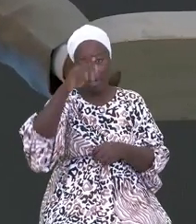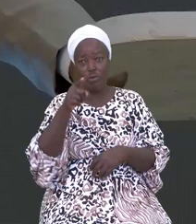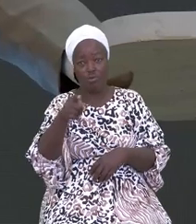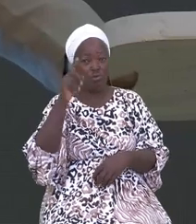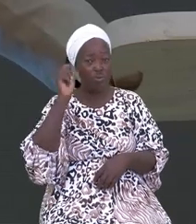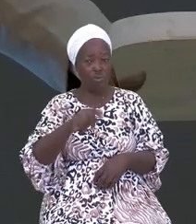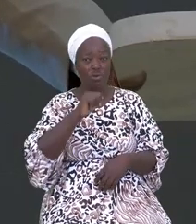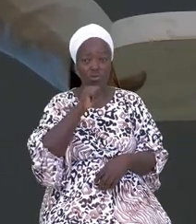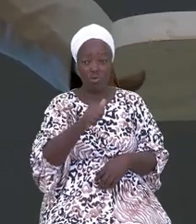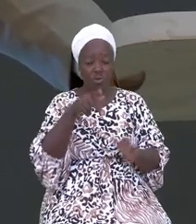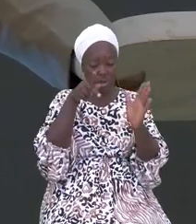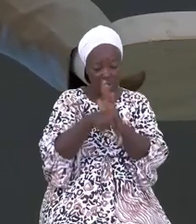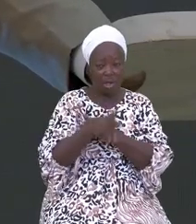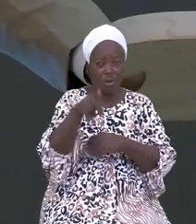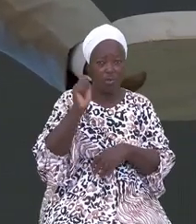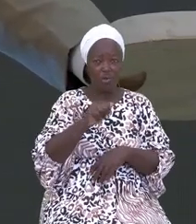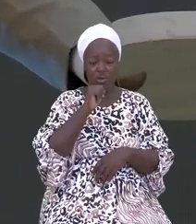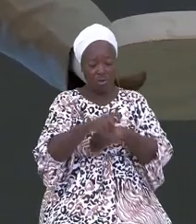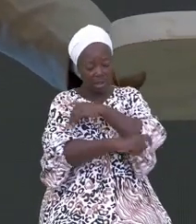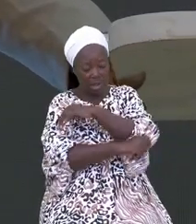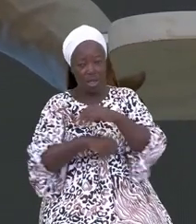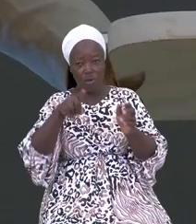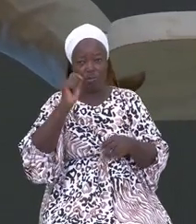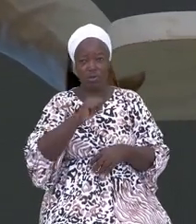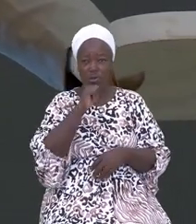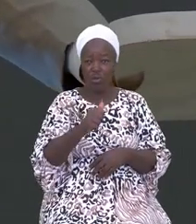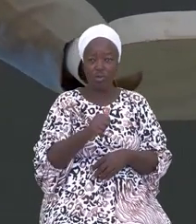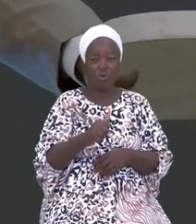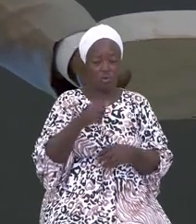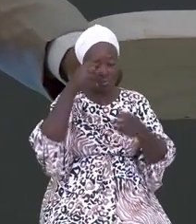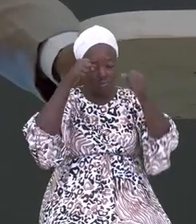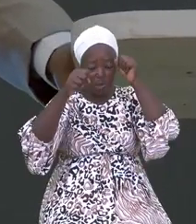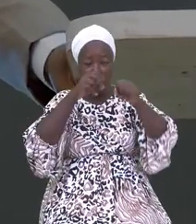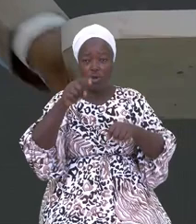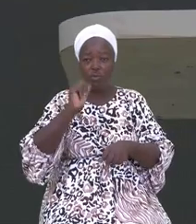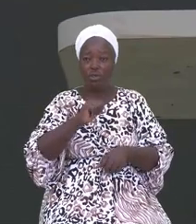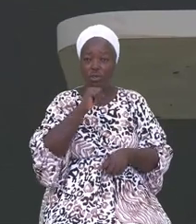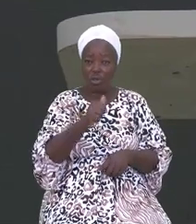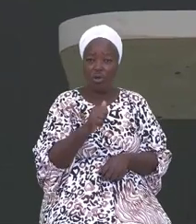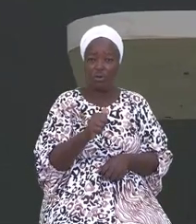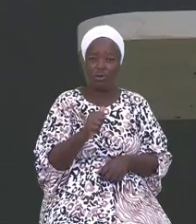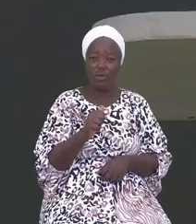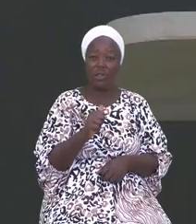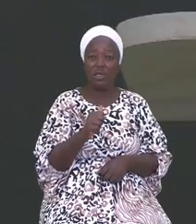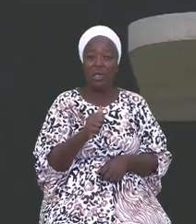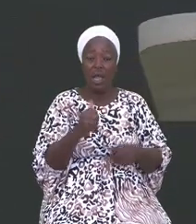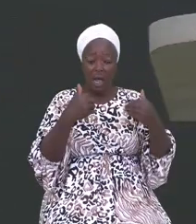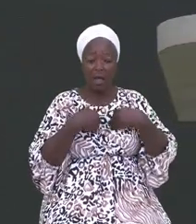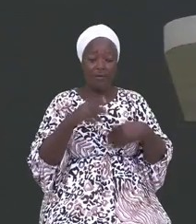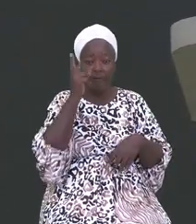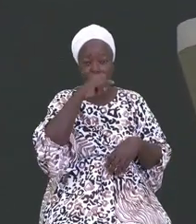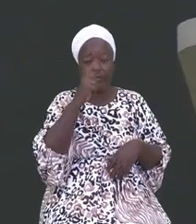not murder. Thou shalt not steal. Thou shalt not covet. And thou shalt not bear false